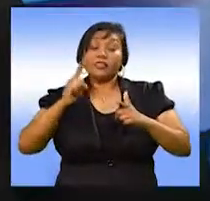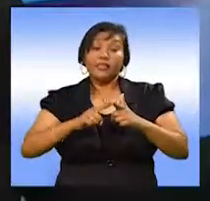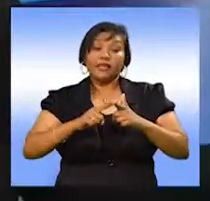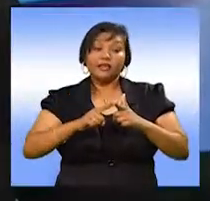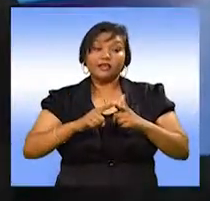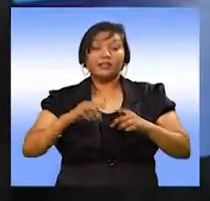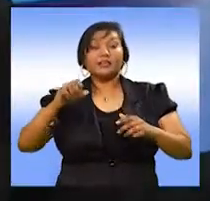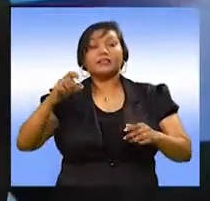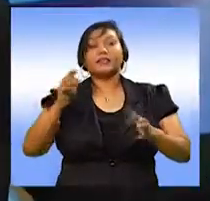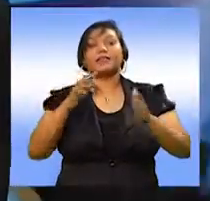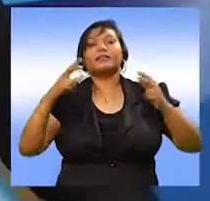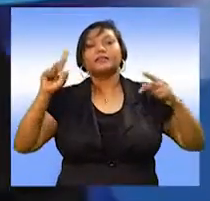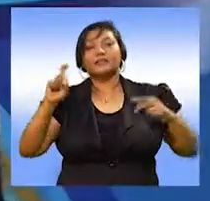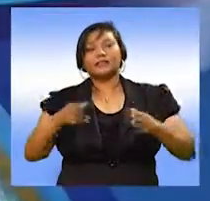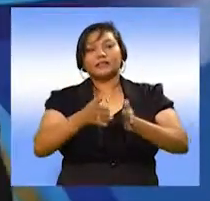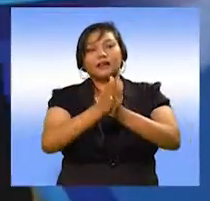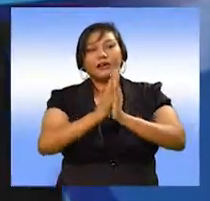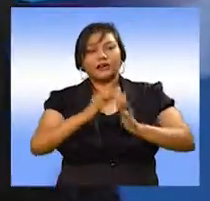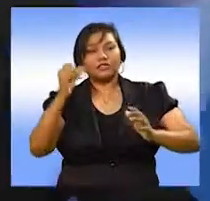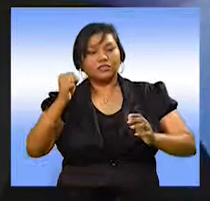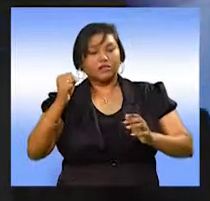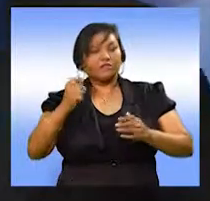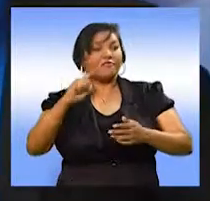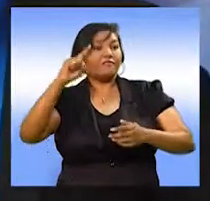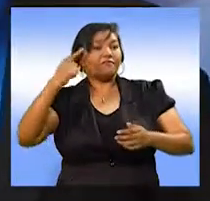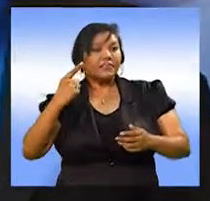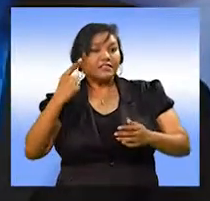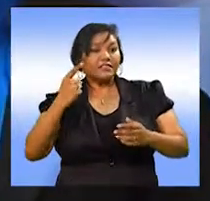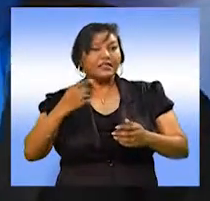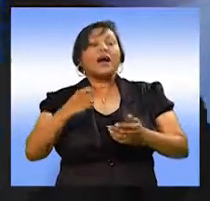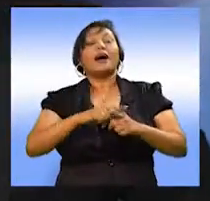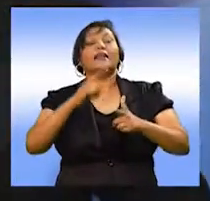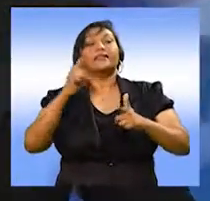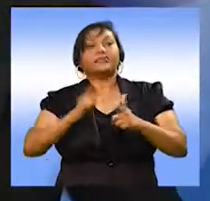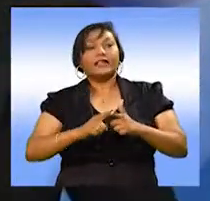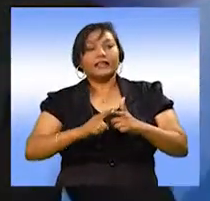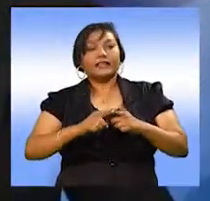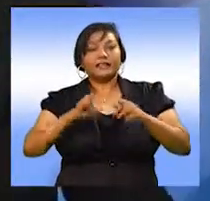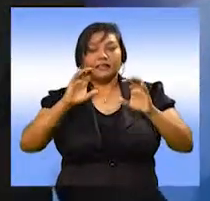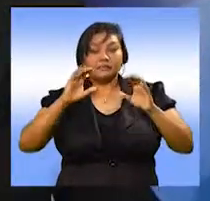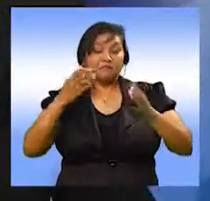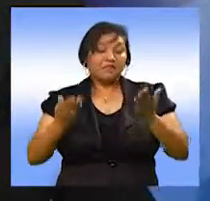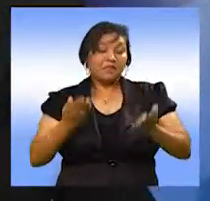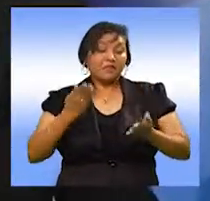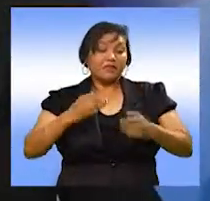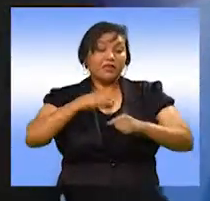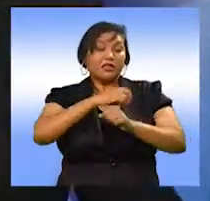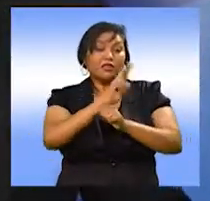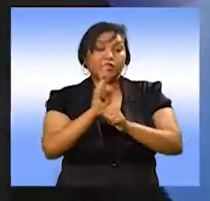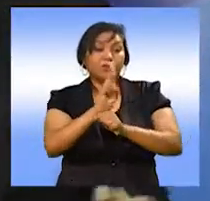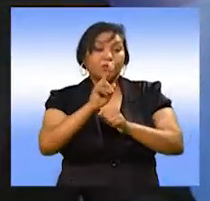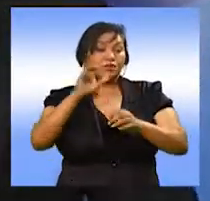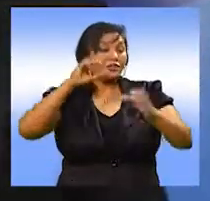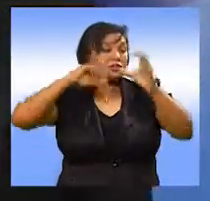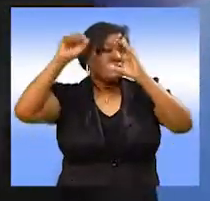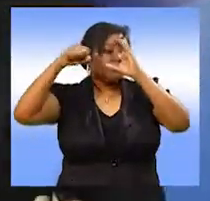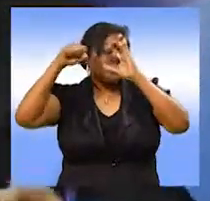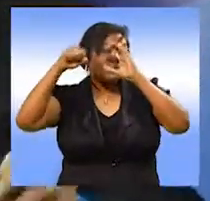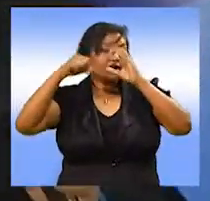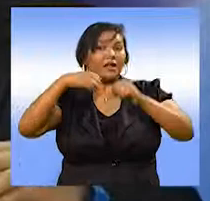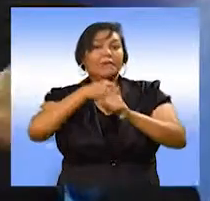interest, therefore, to give consent for the broadcast, probably to put it on a CD, to put it,